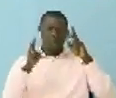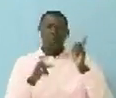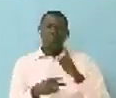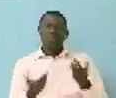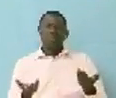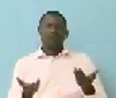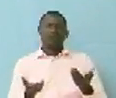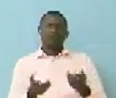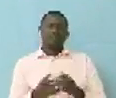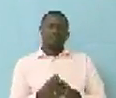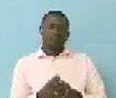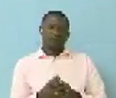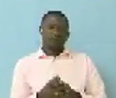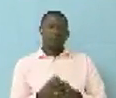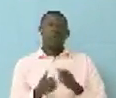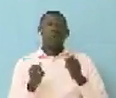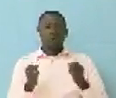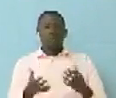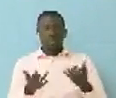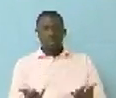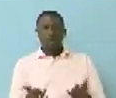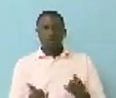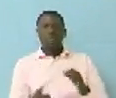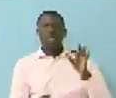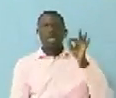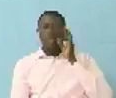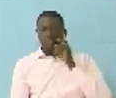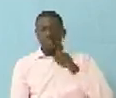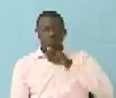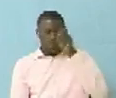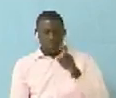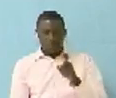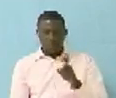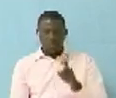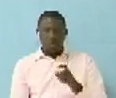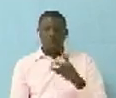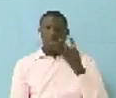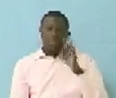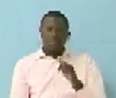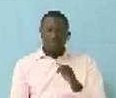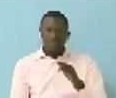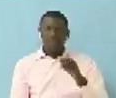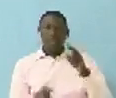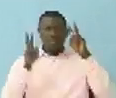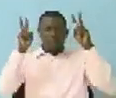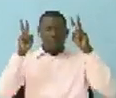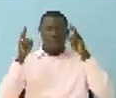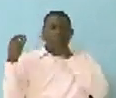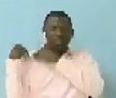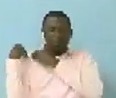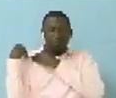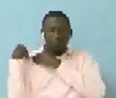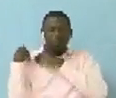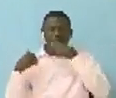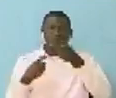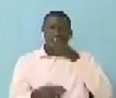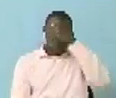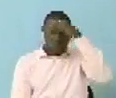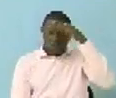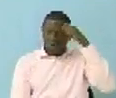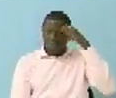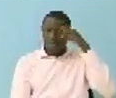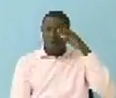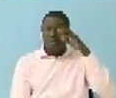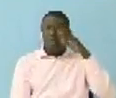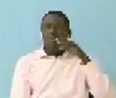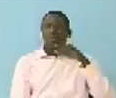the question. Was Yaya Jammeh ultimately responsible for the work done by the panel? Yaya Jammeh